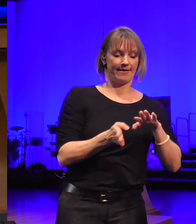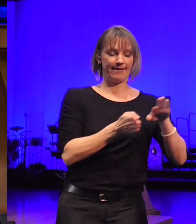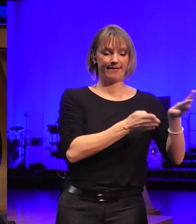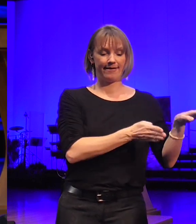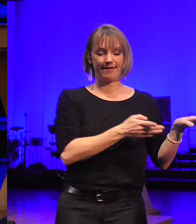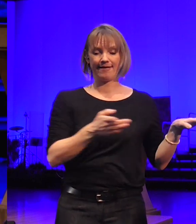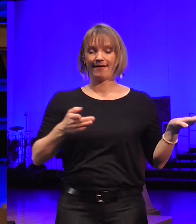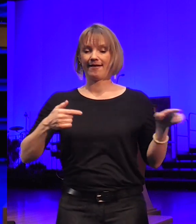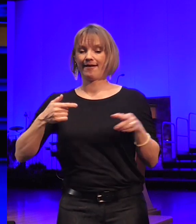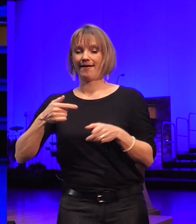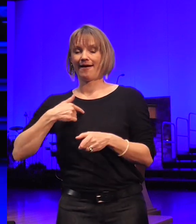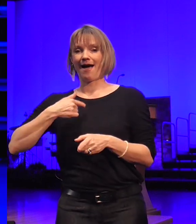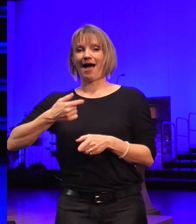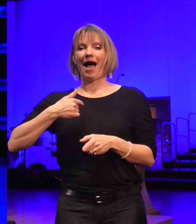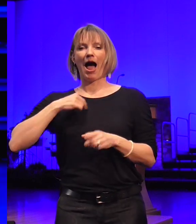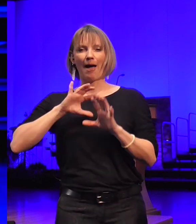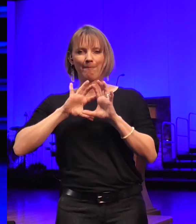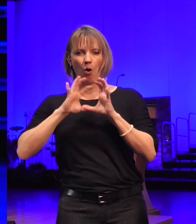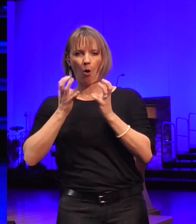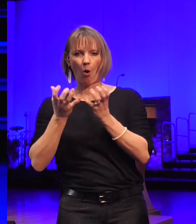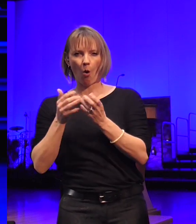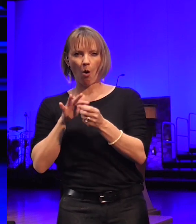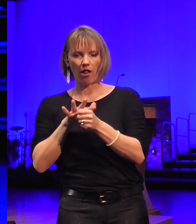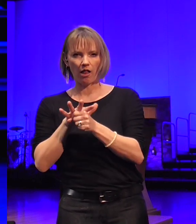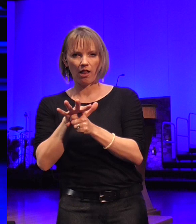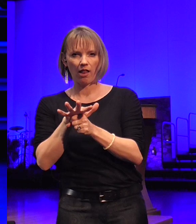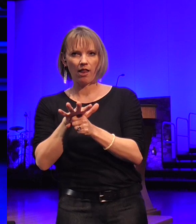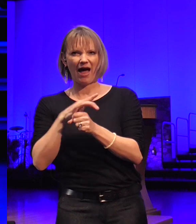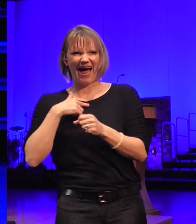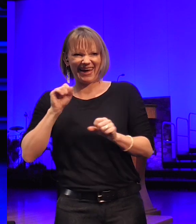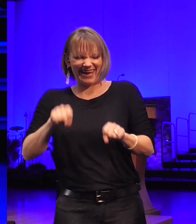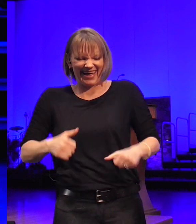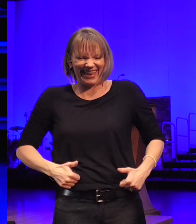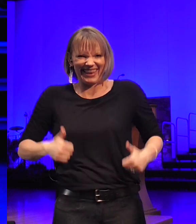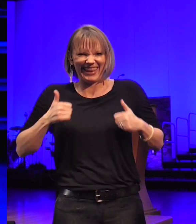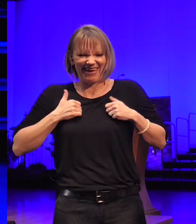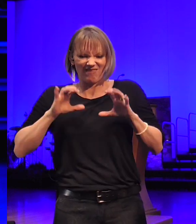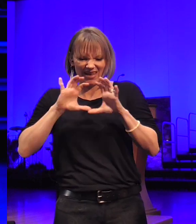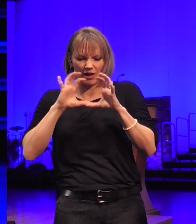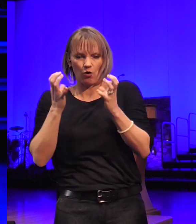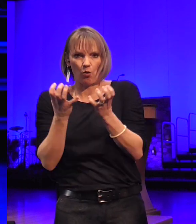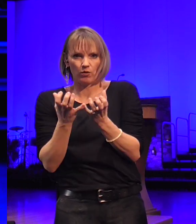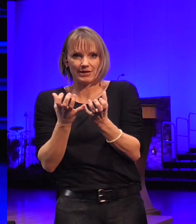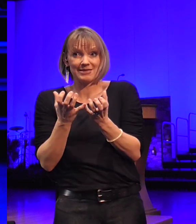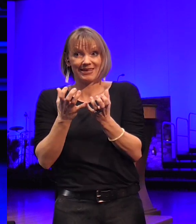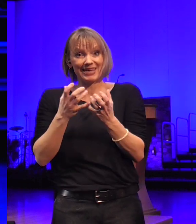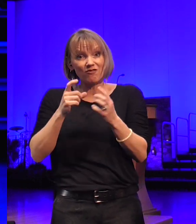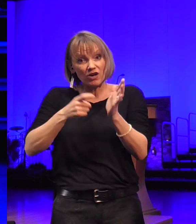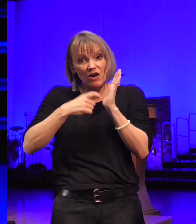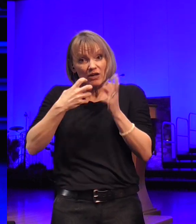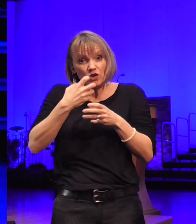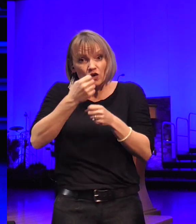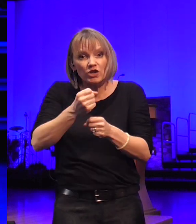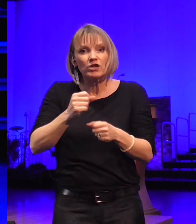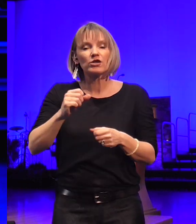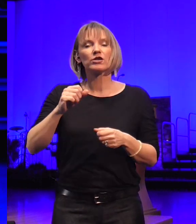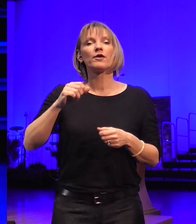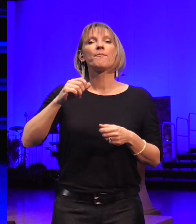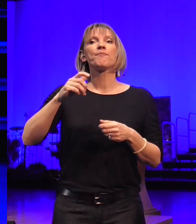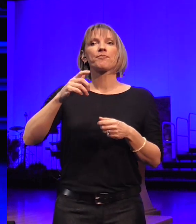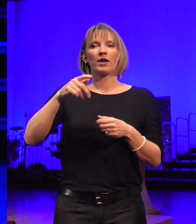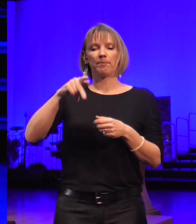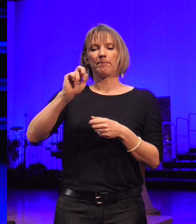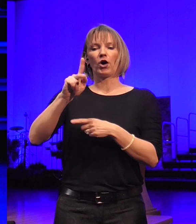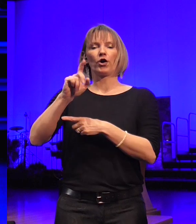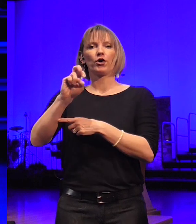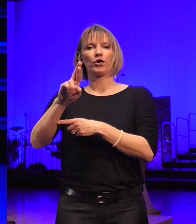that I'm whole, that I can live in wholeness. And that takes courage to do. Parker Palmer said, that's the thing about